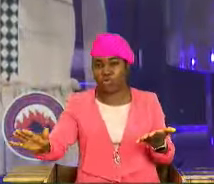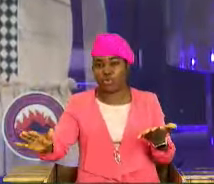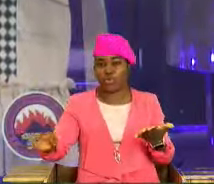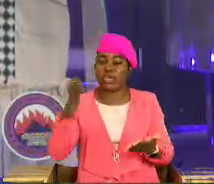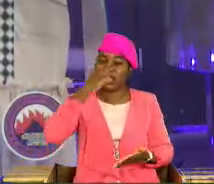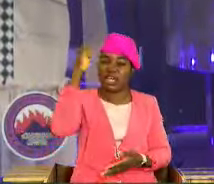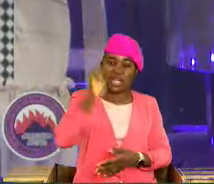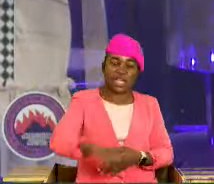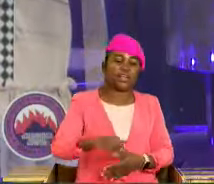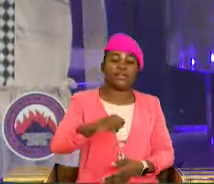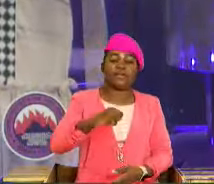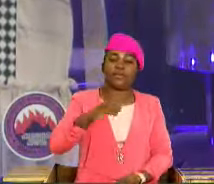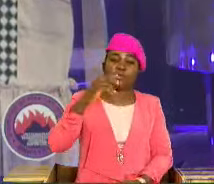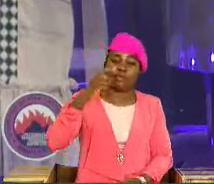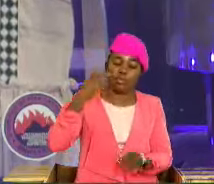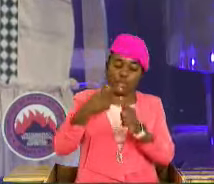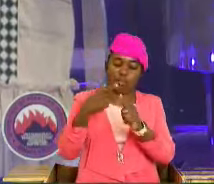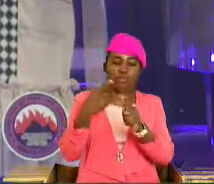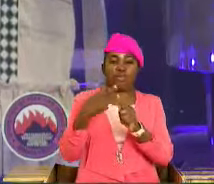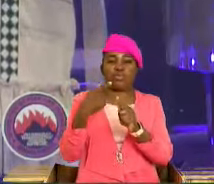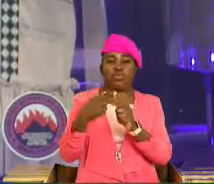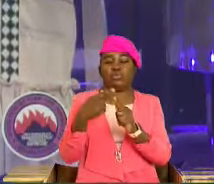incantations numbers